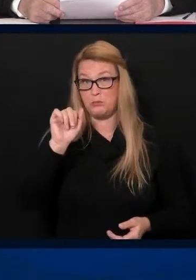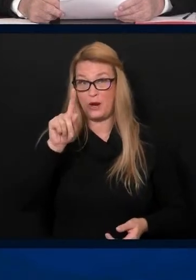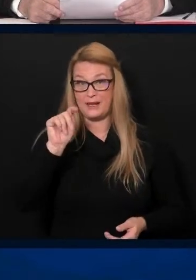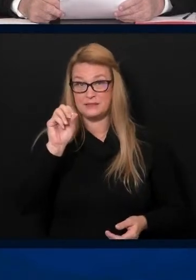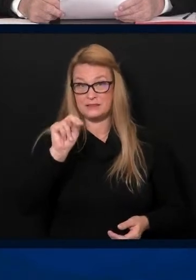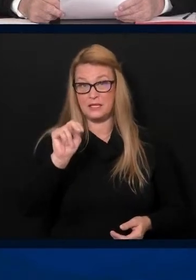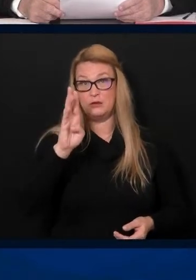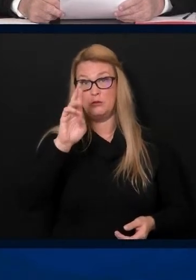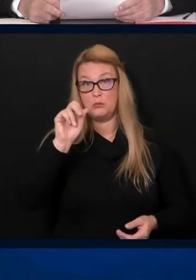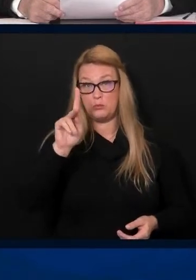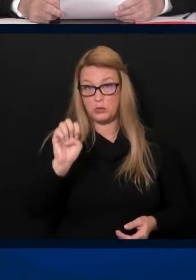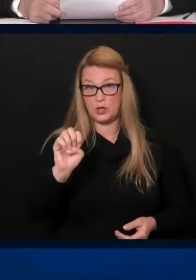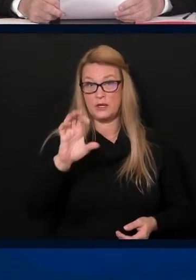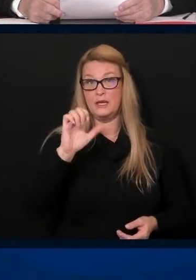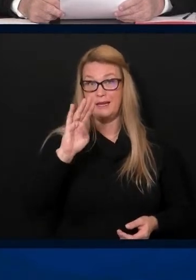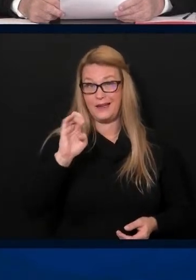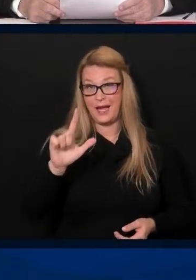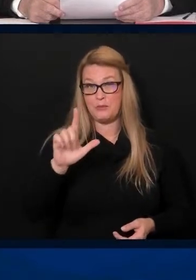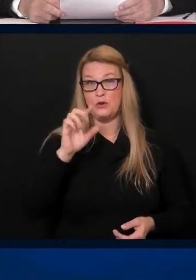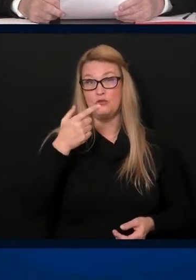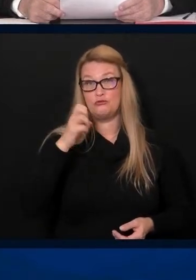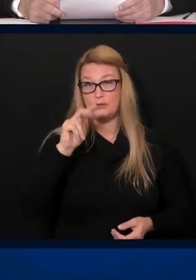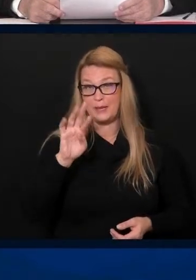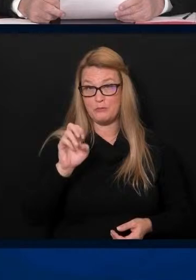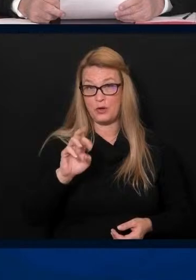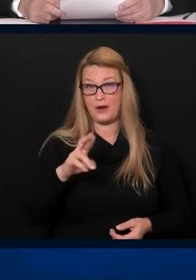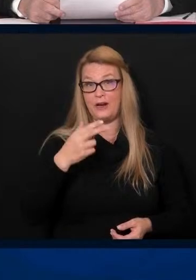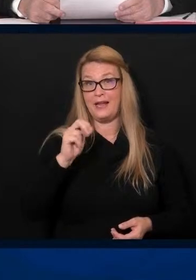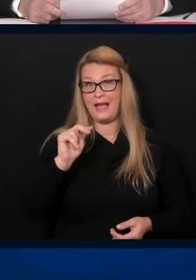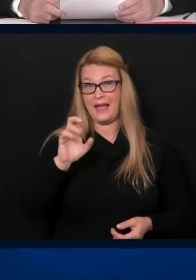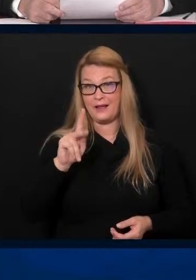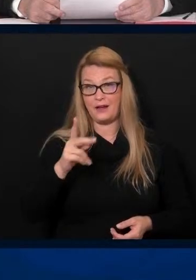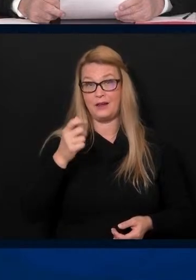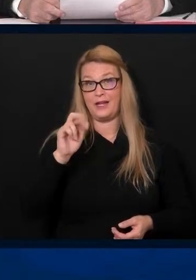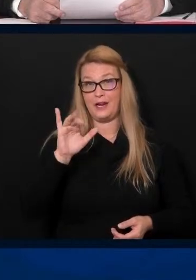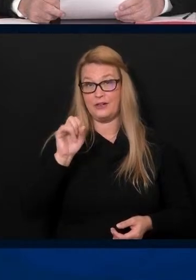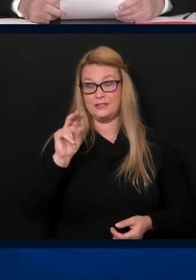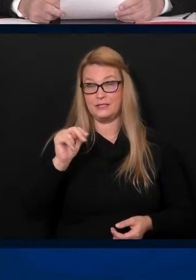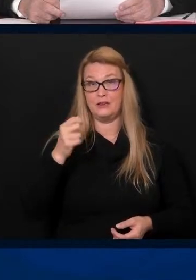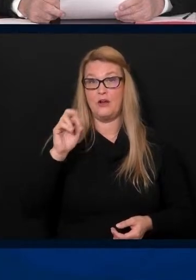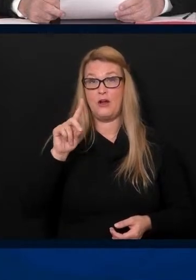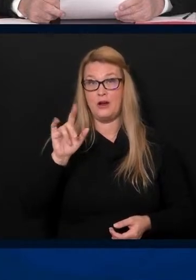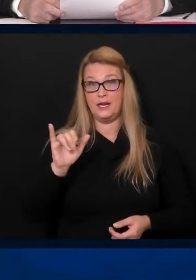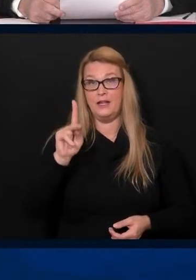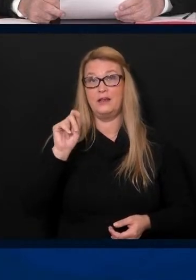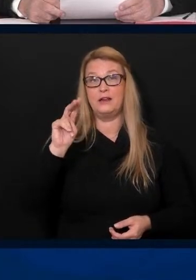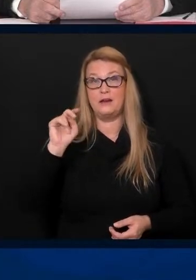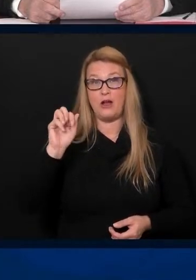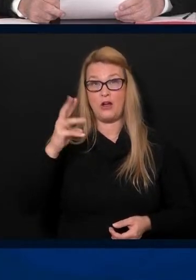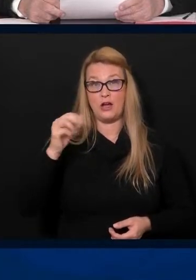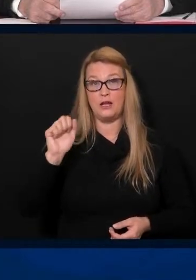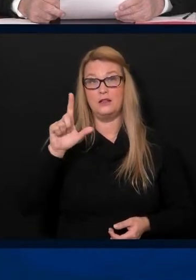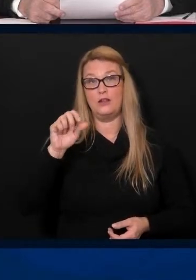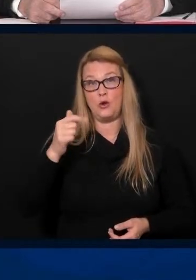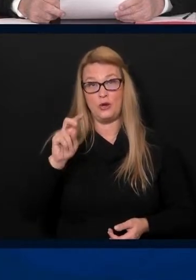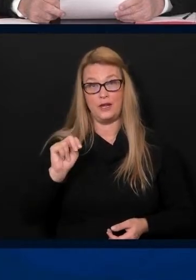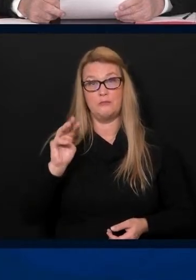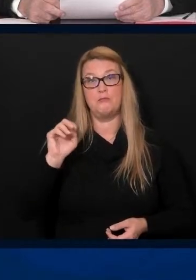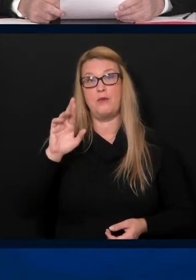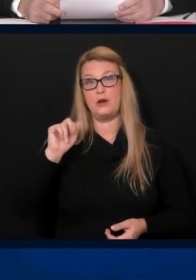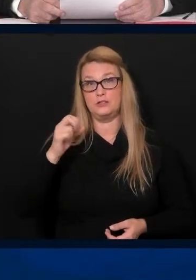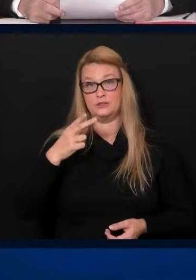Braxton, Brooke, Cabell, Greenbrier, Hancock, Harrison, Hardy, Kanawha, Logan, Marshall,